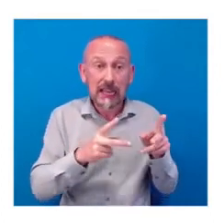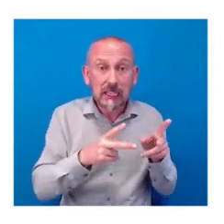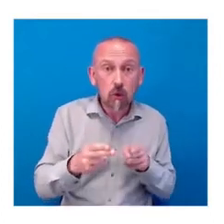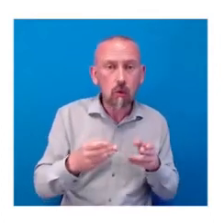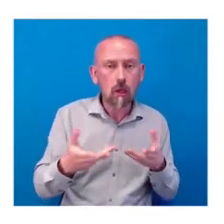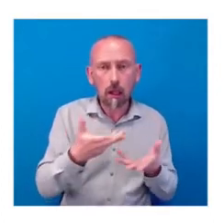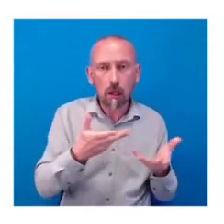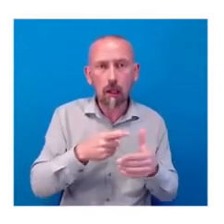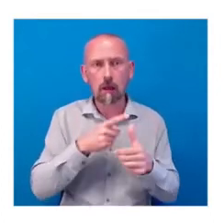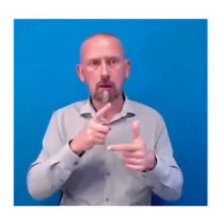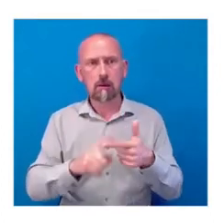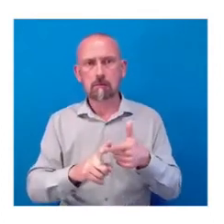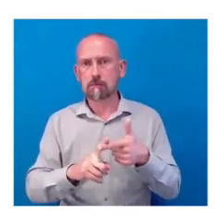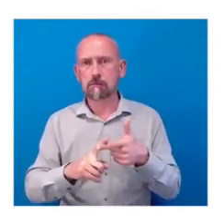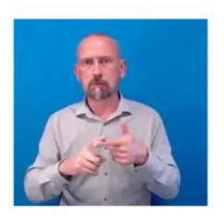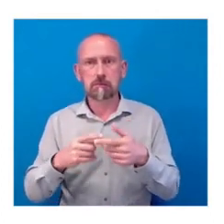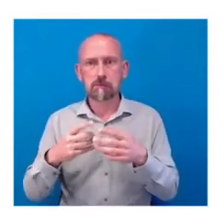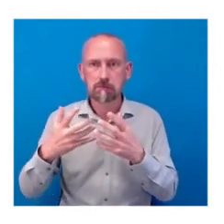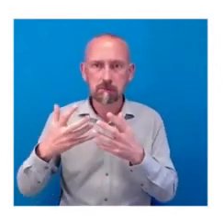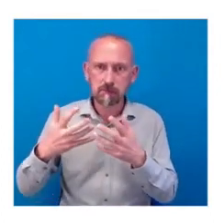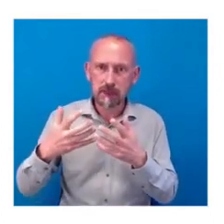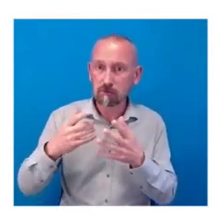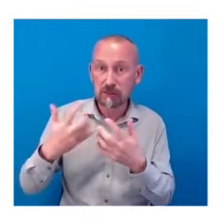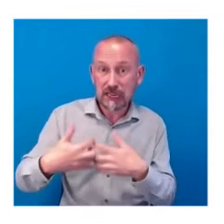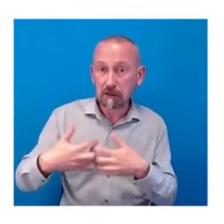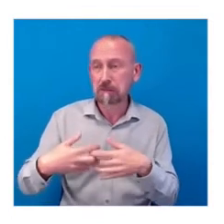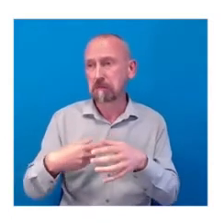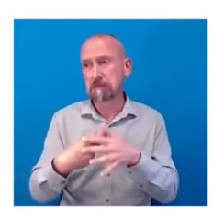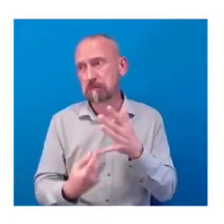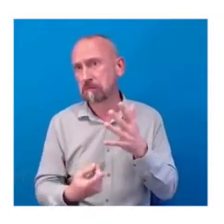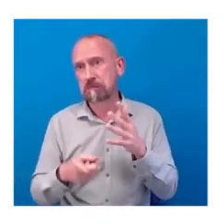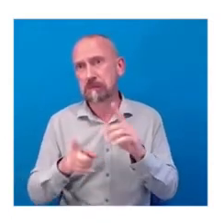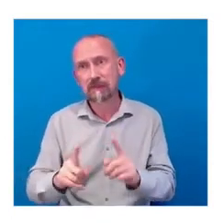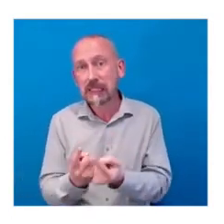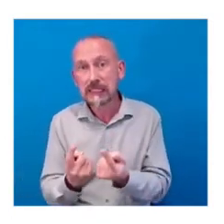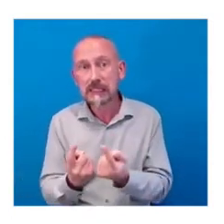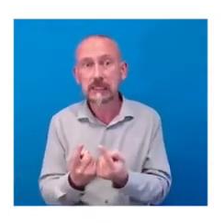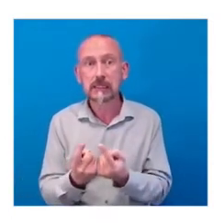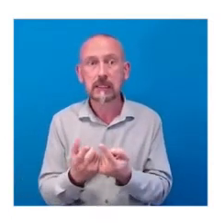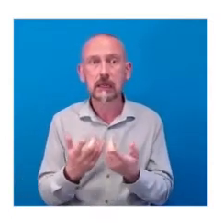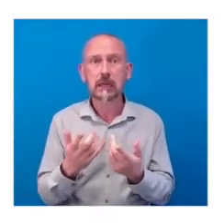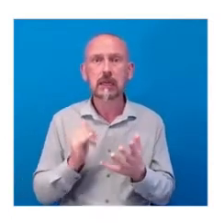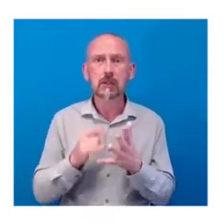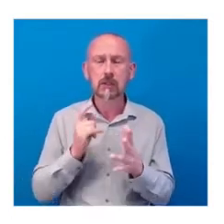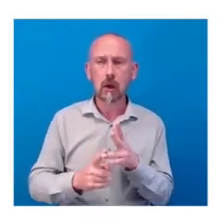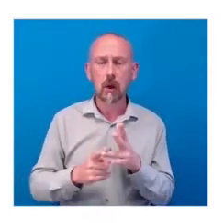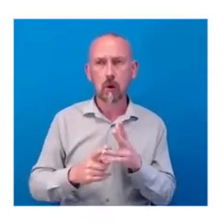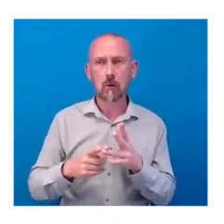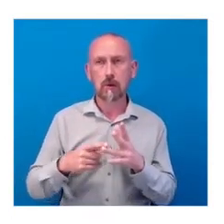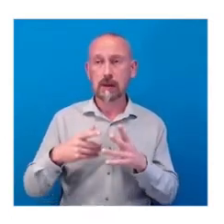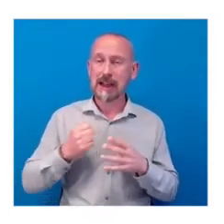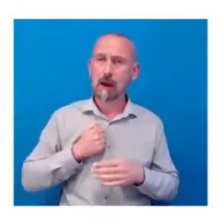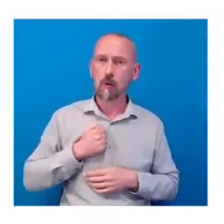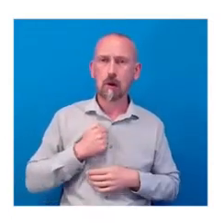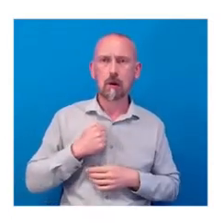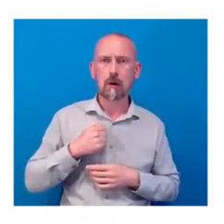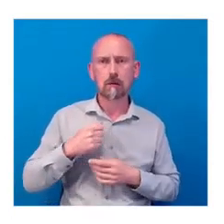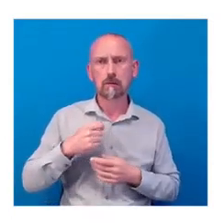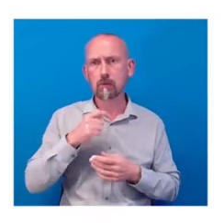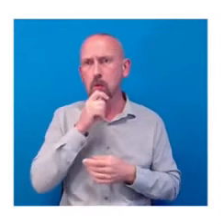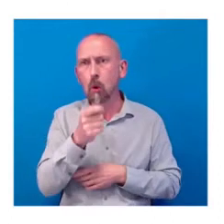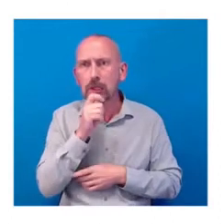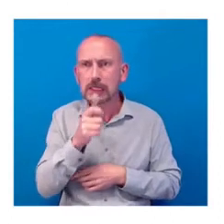between. A lot of our reporting, you know, internally and externally, as I'm sure Kathy will touch on later with